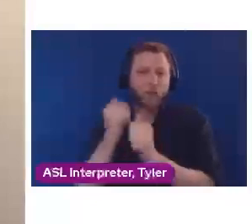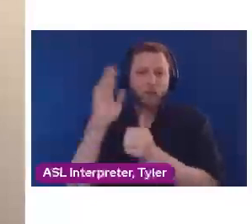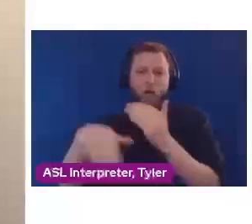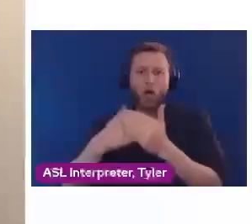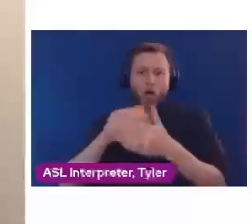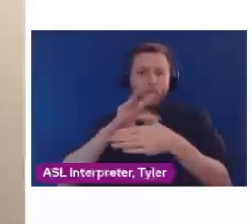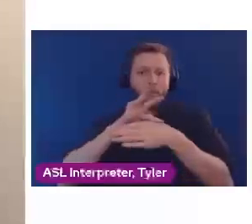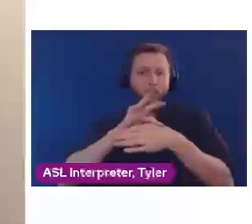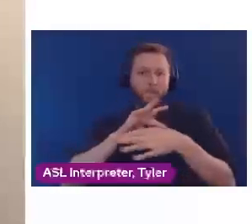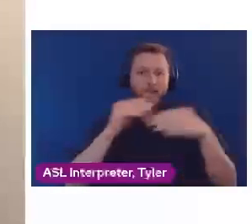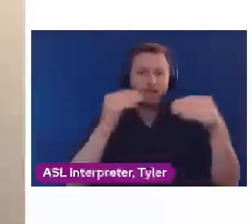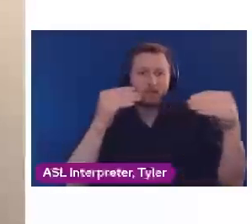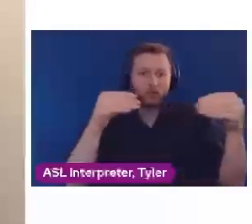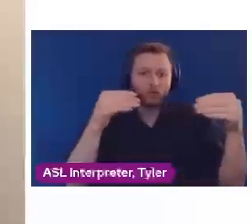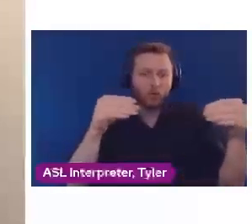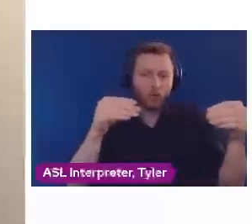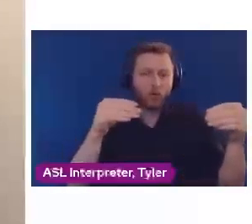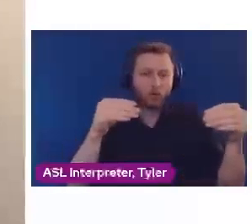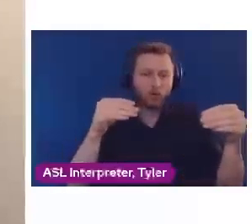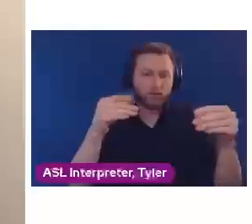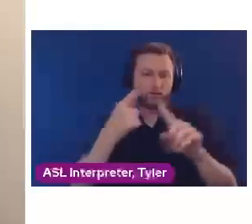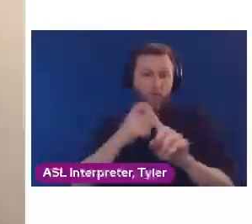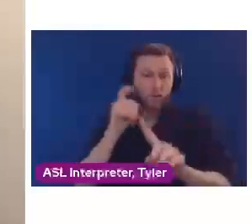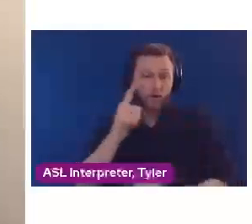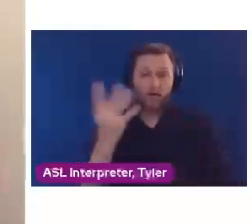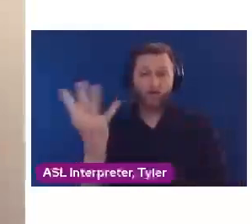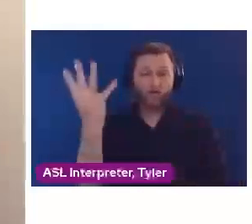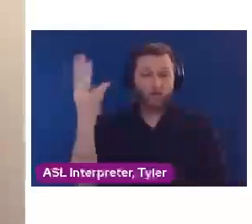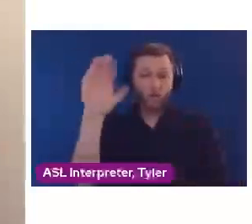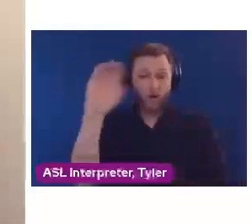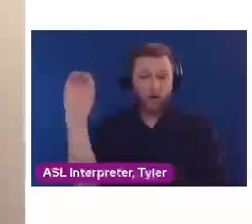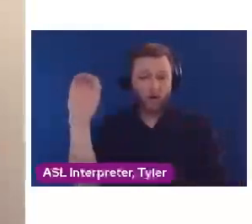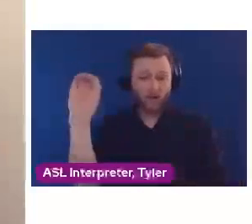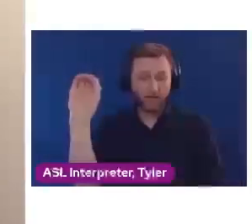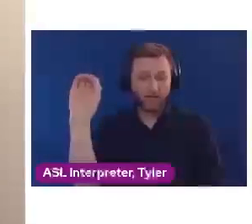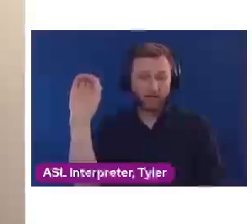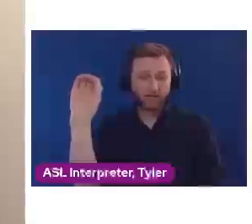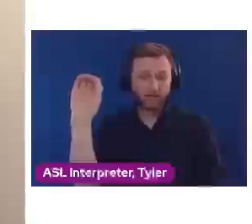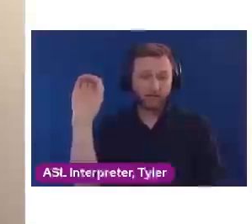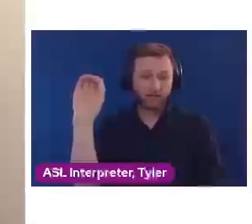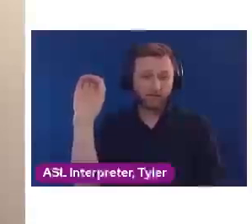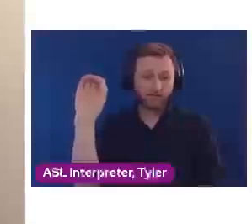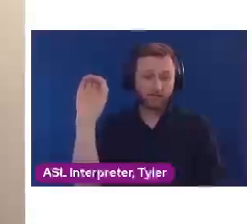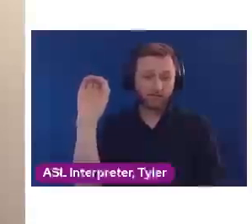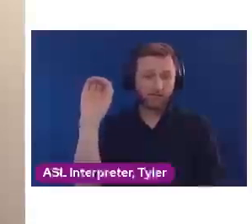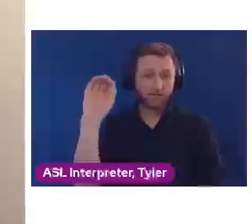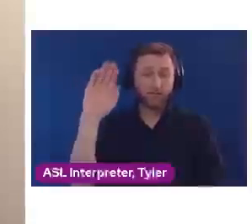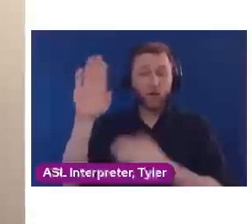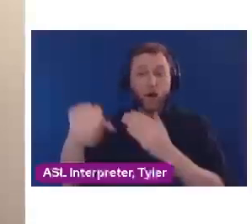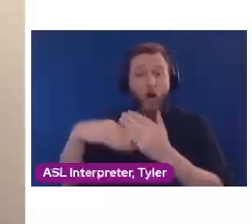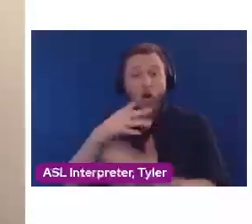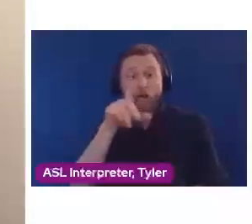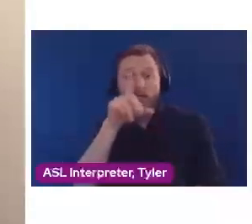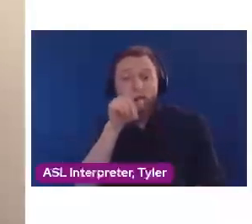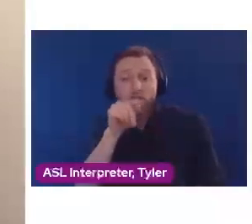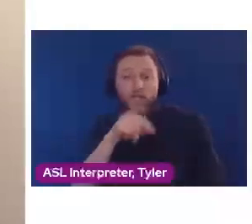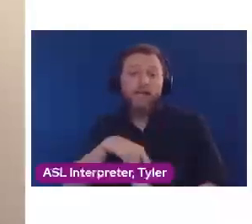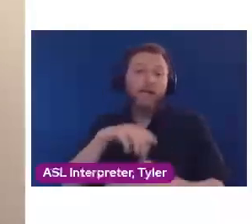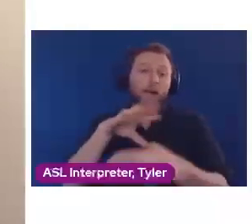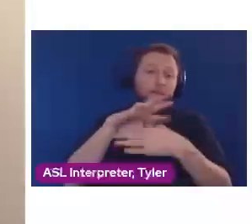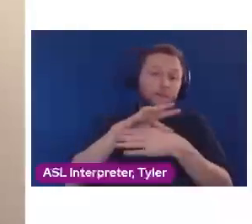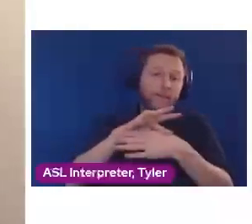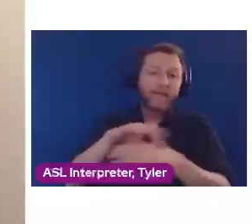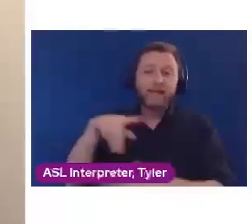when only 4 companies exist for all of the meat processing, all of the chicken that you get,